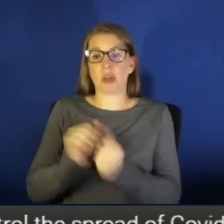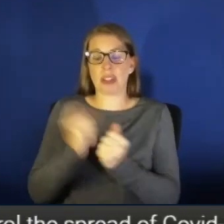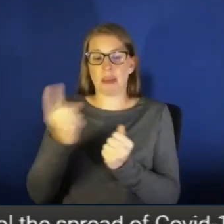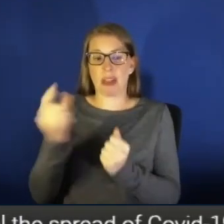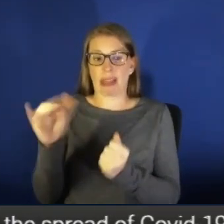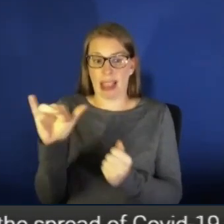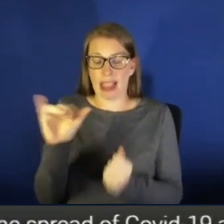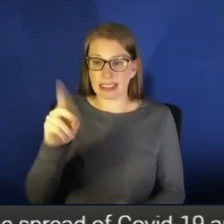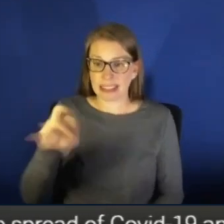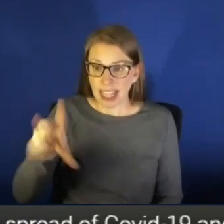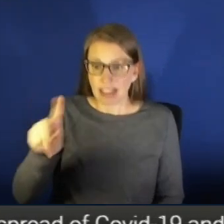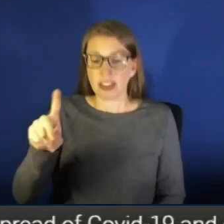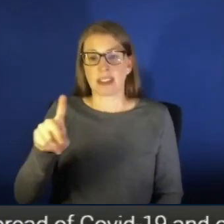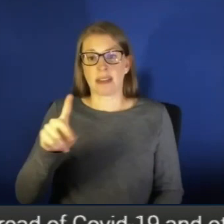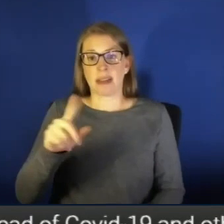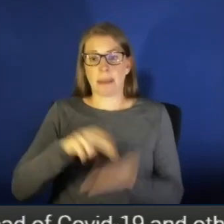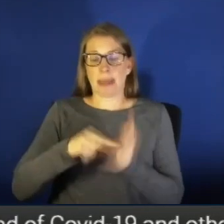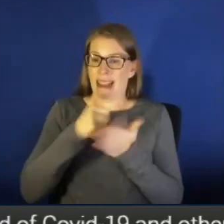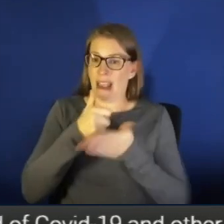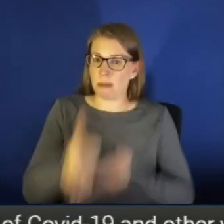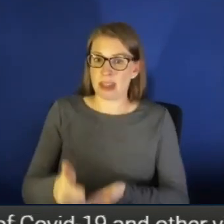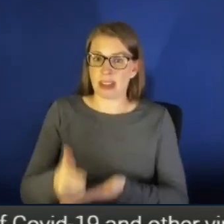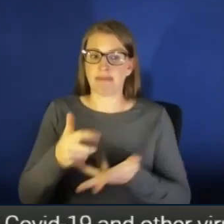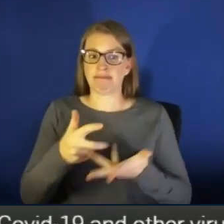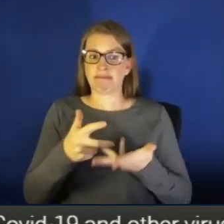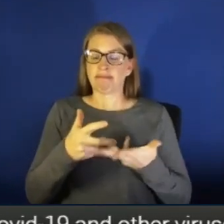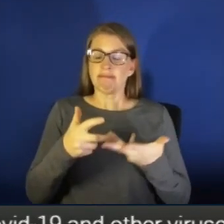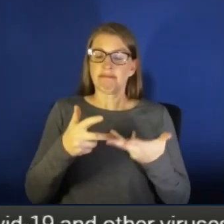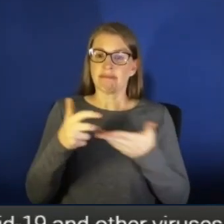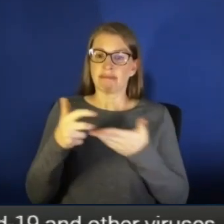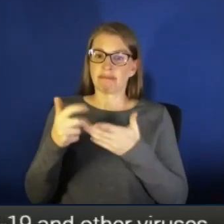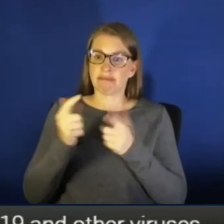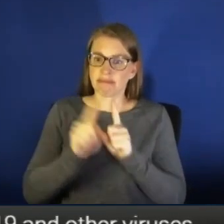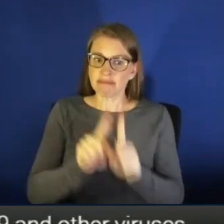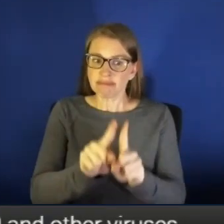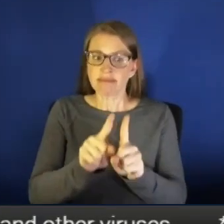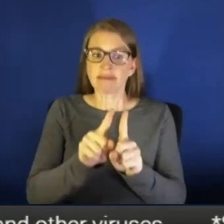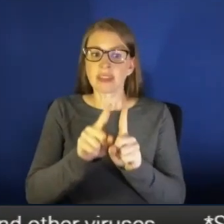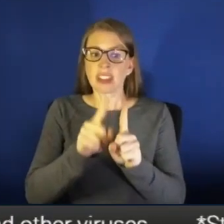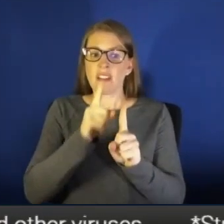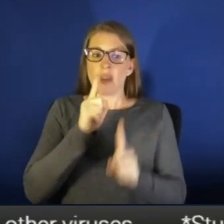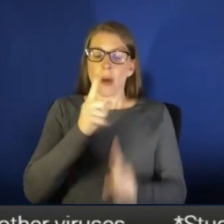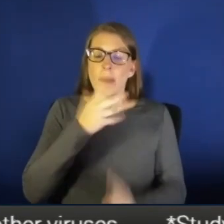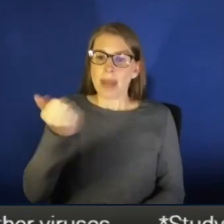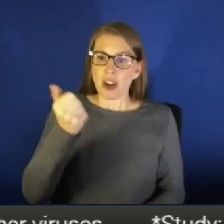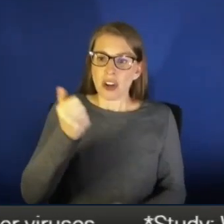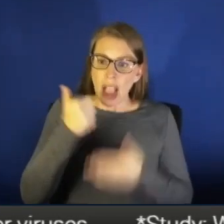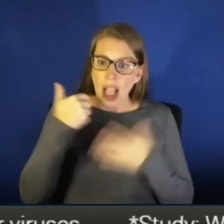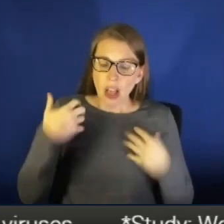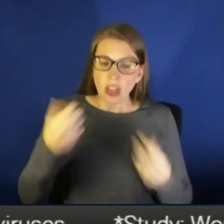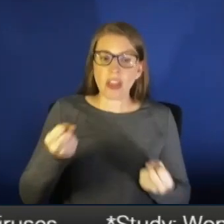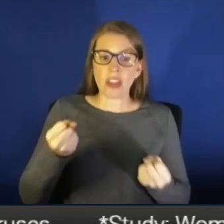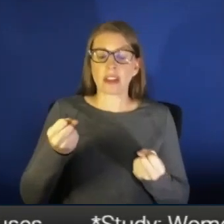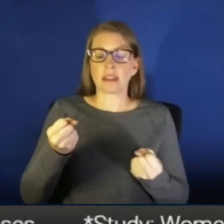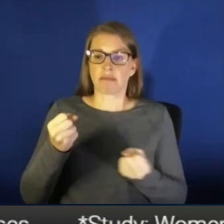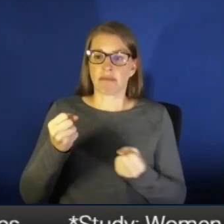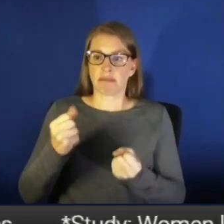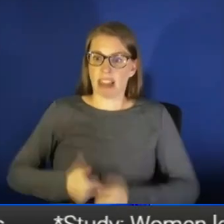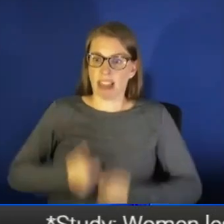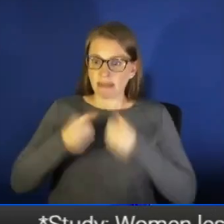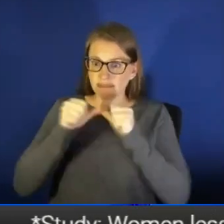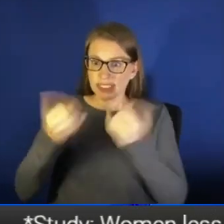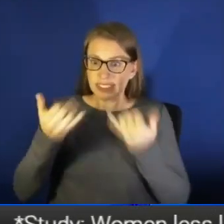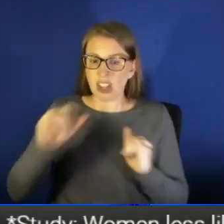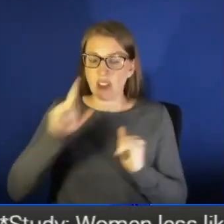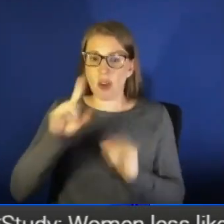guide him down the path of better health and being around for those grandkids and family members? Well, it's